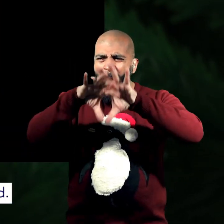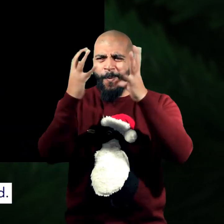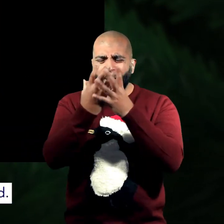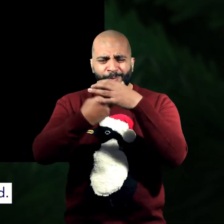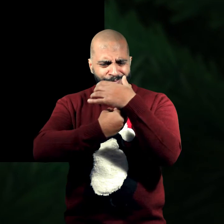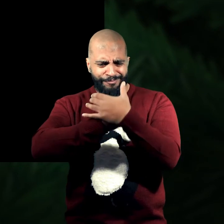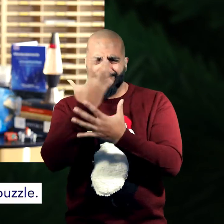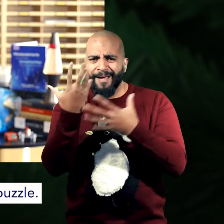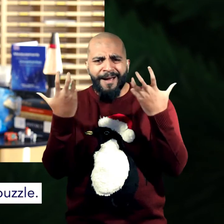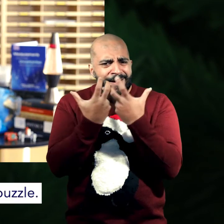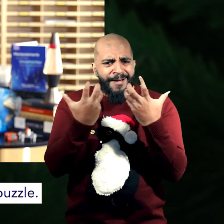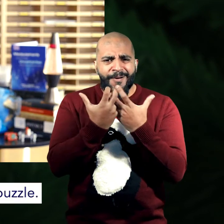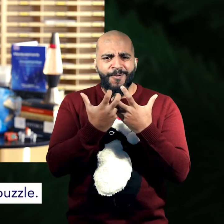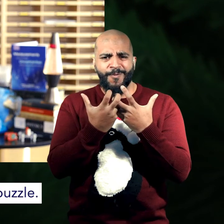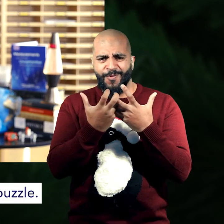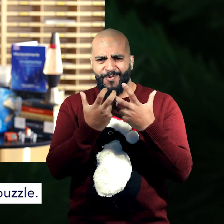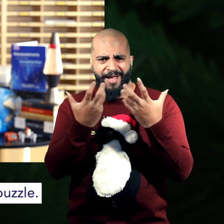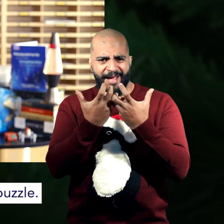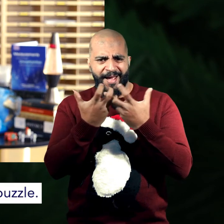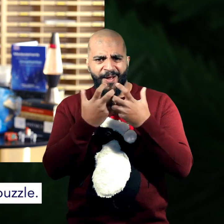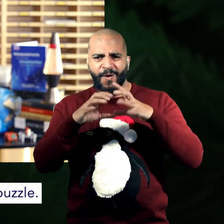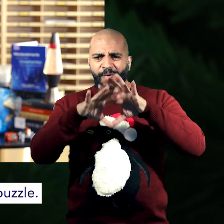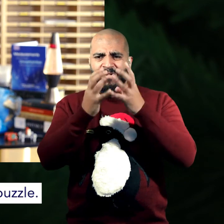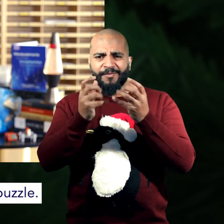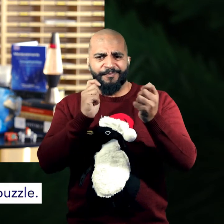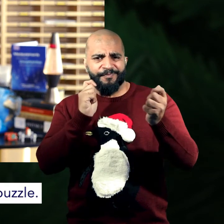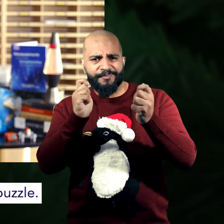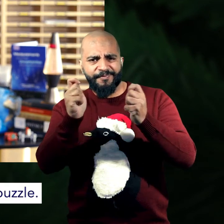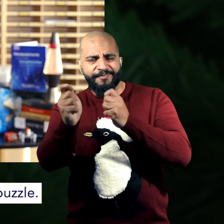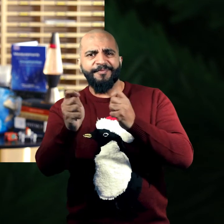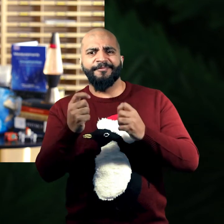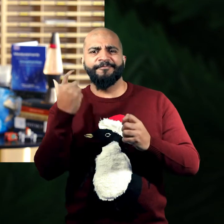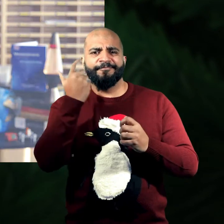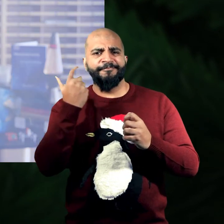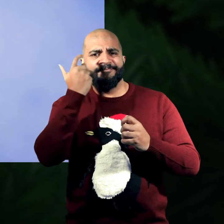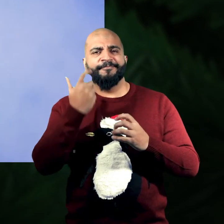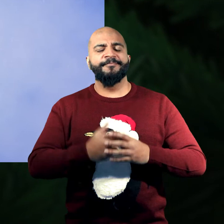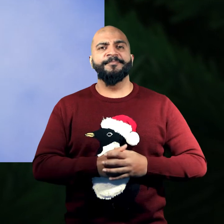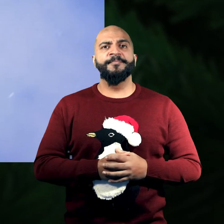planets are created and to really try and solve the planet formation puzzle.